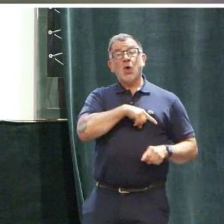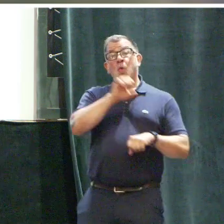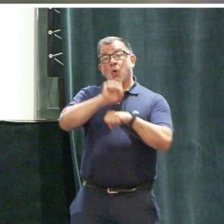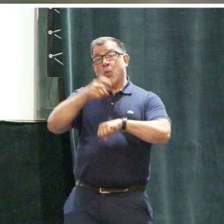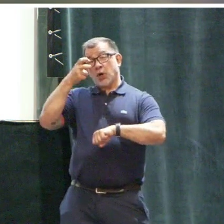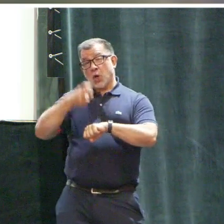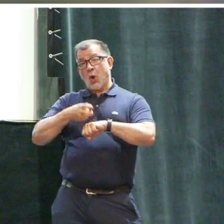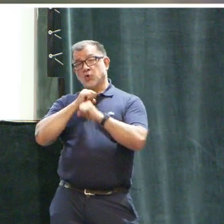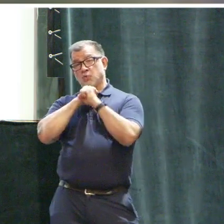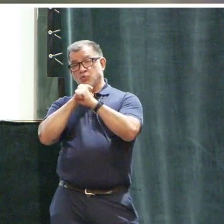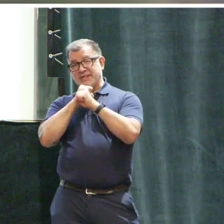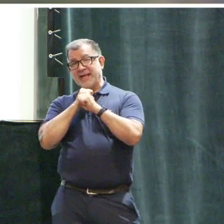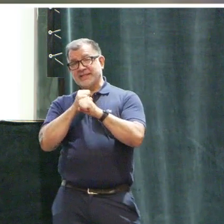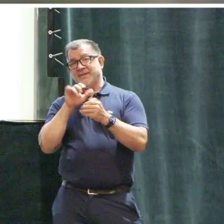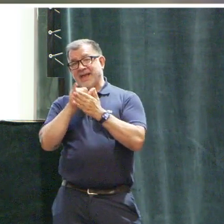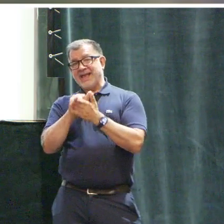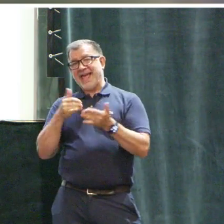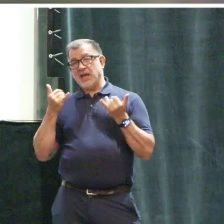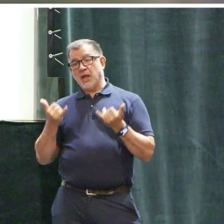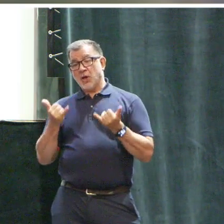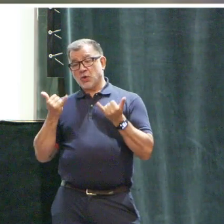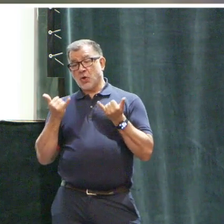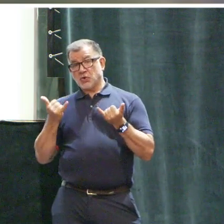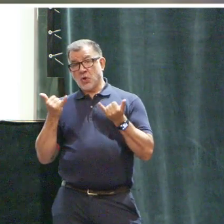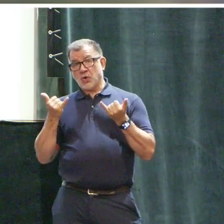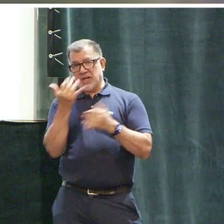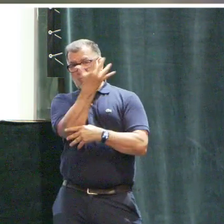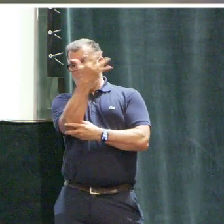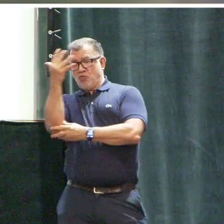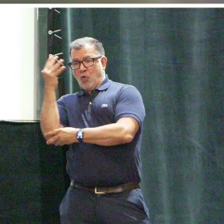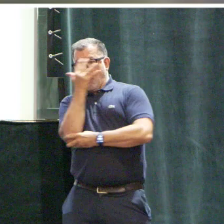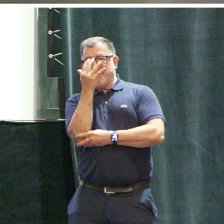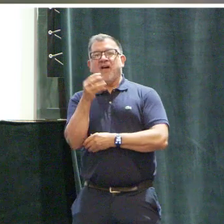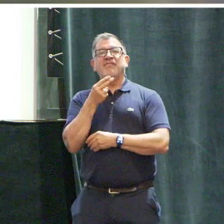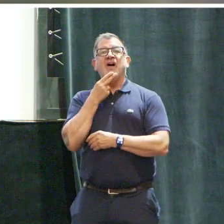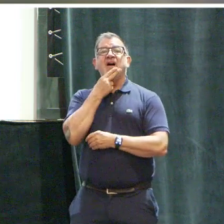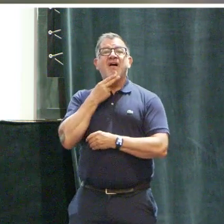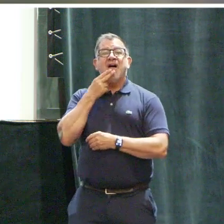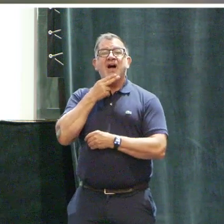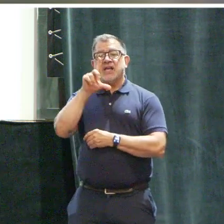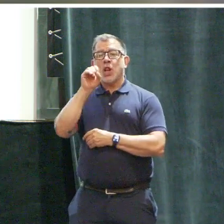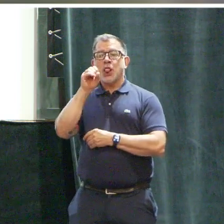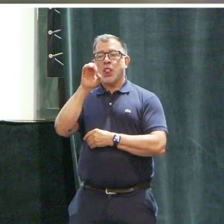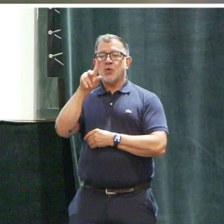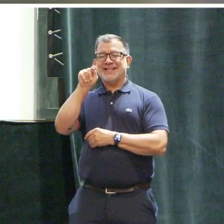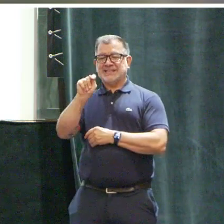protect the existing grove of honey locust trees that separates that upper and lower area.